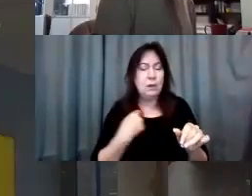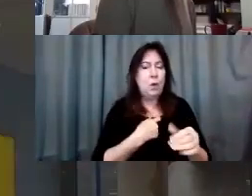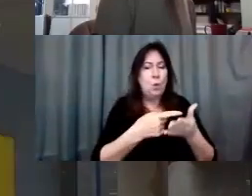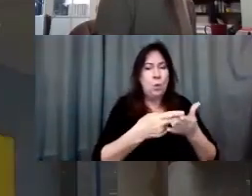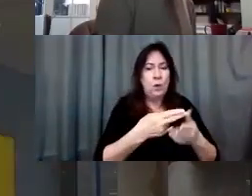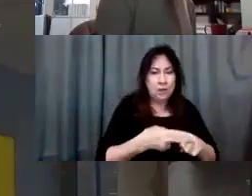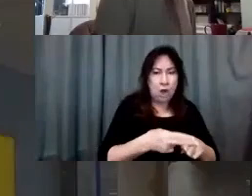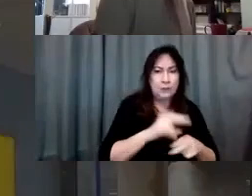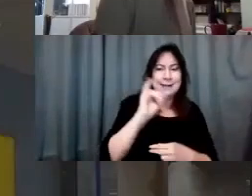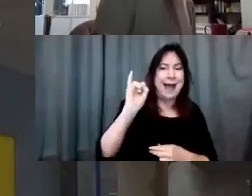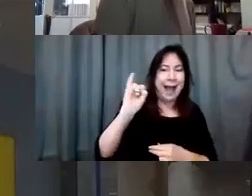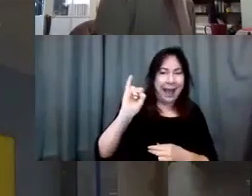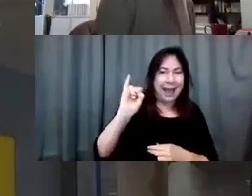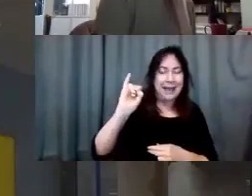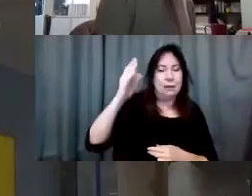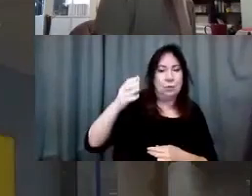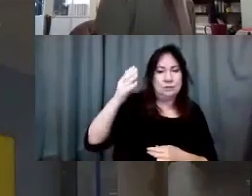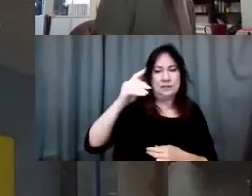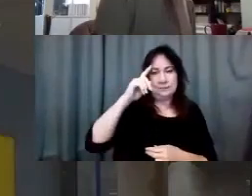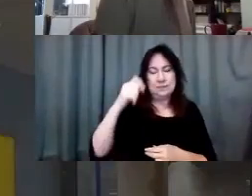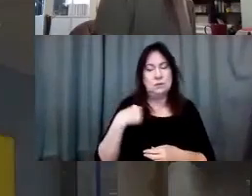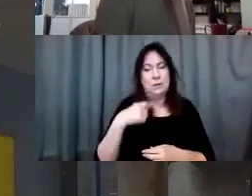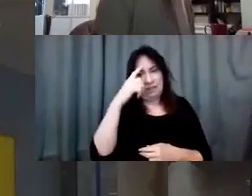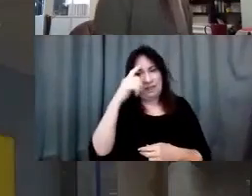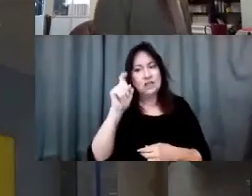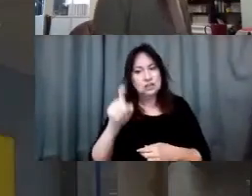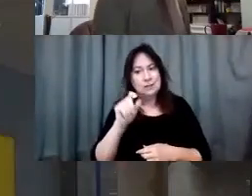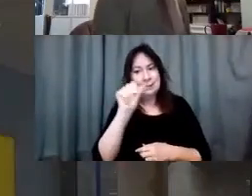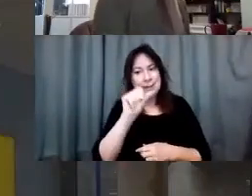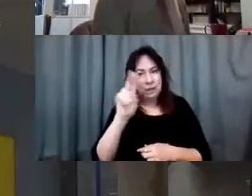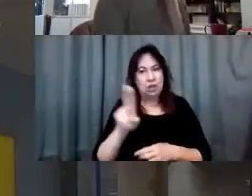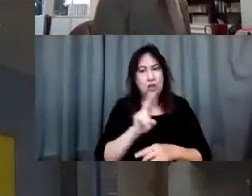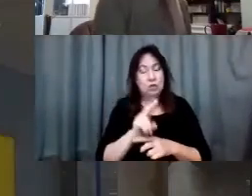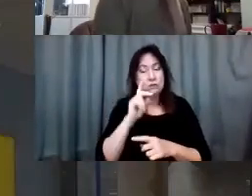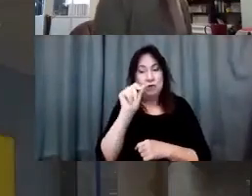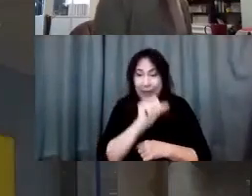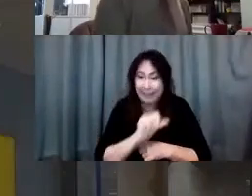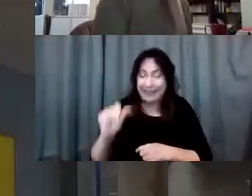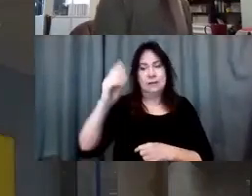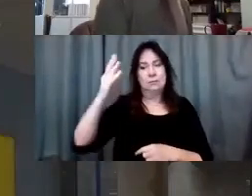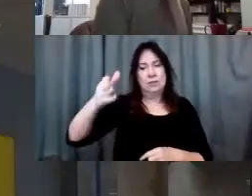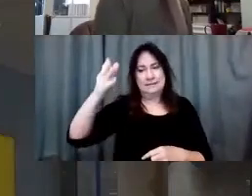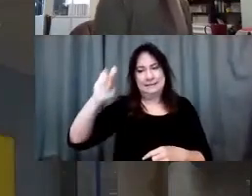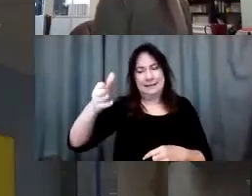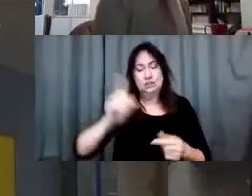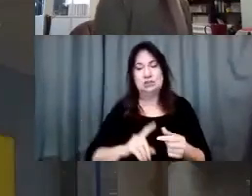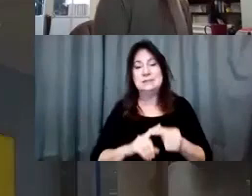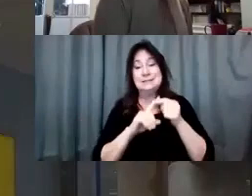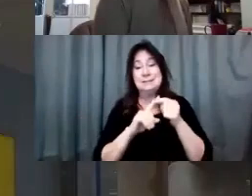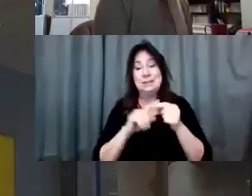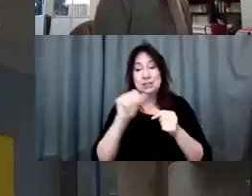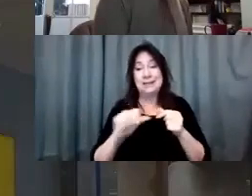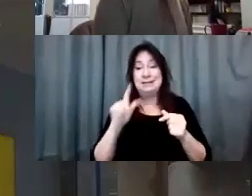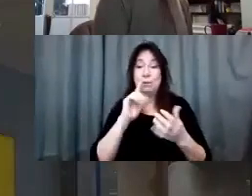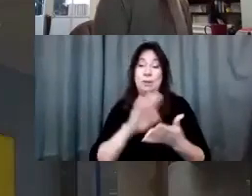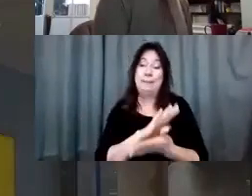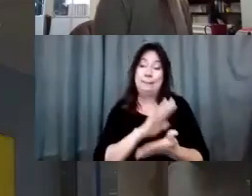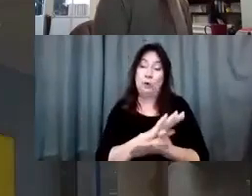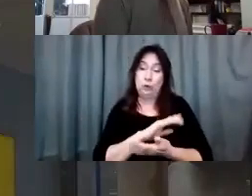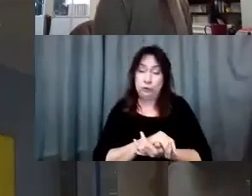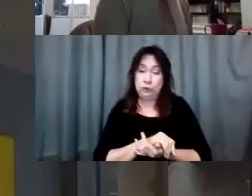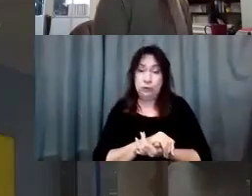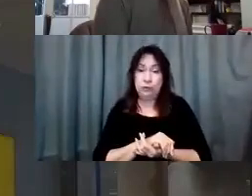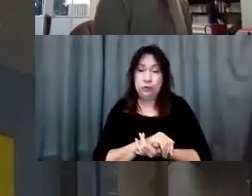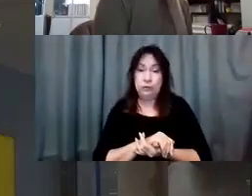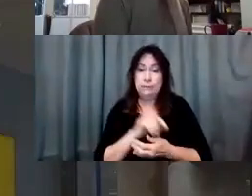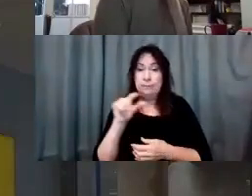We call it iPresentation because we think it should be used for any underlying presentation, and especially anything with a paper. The gallery